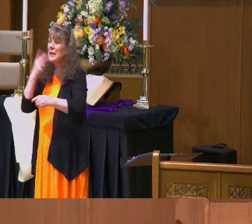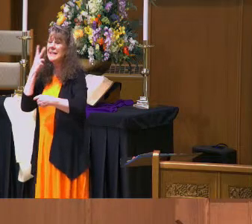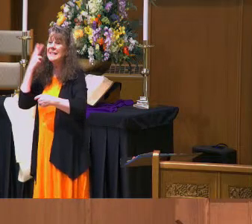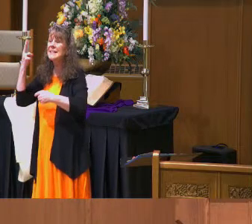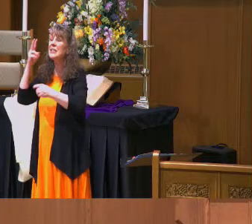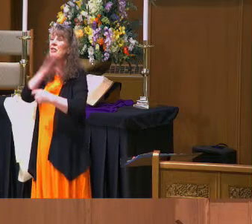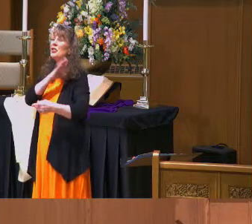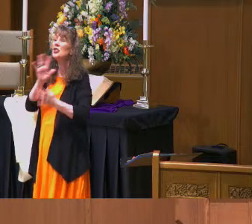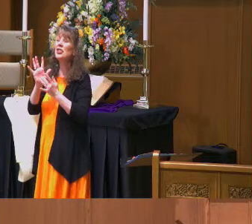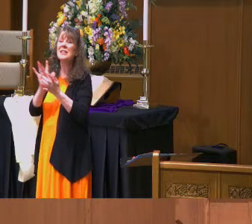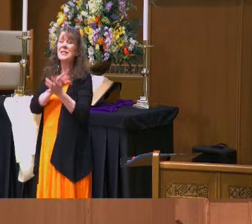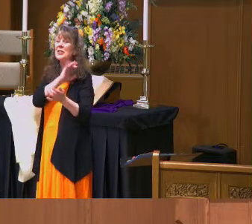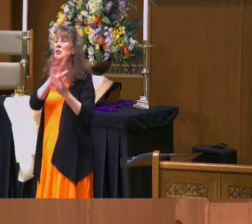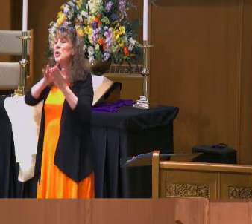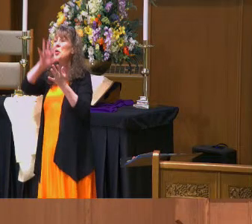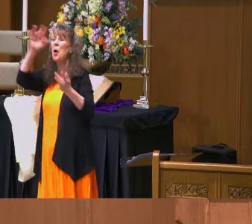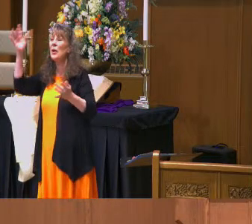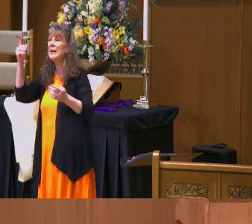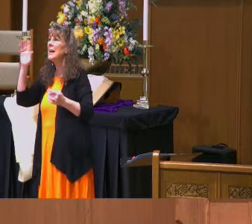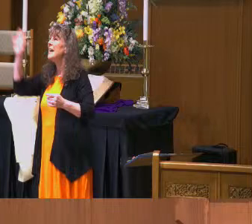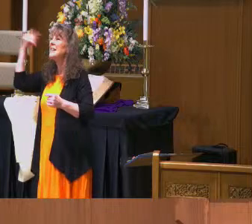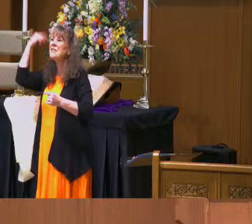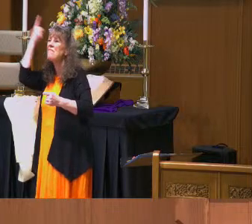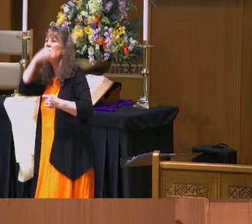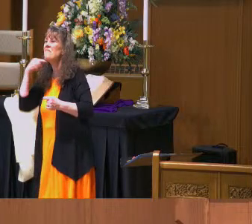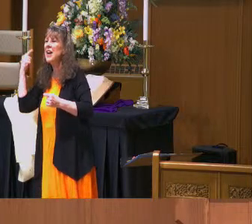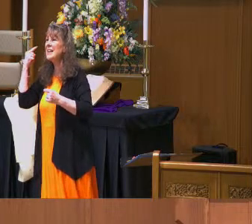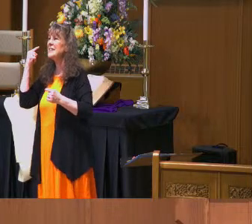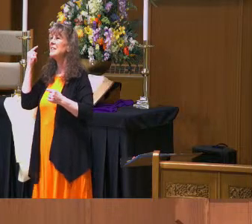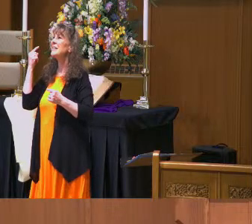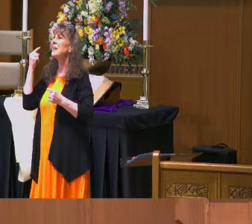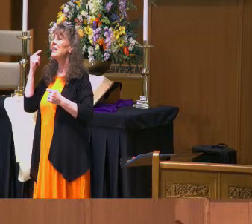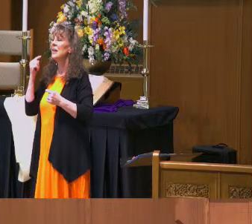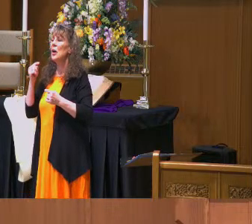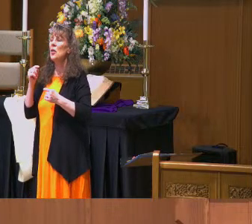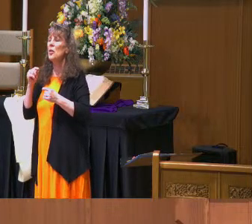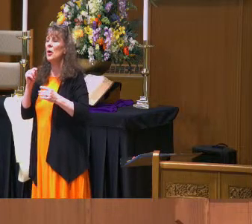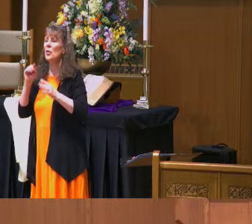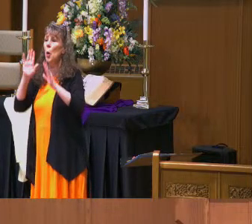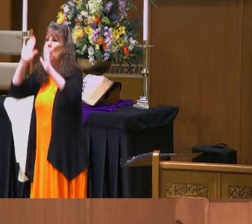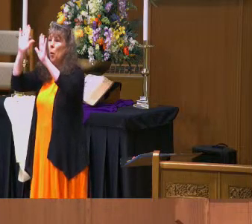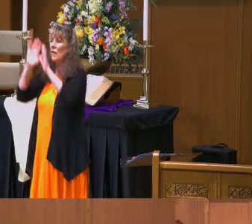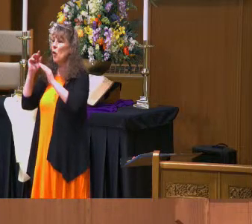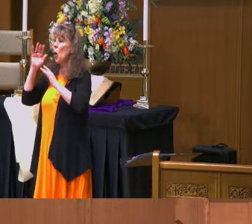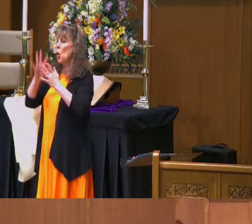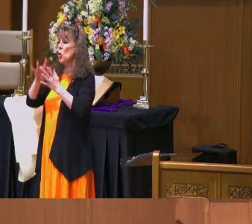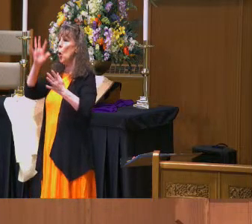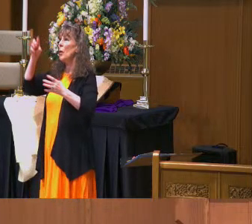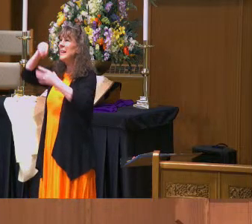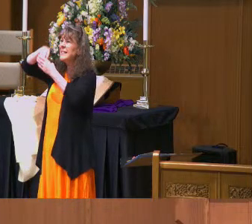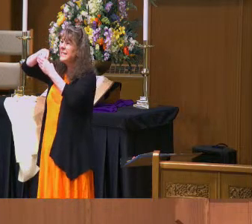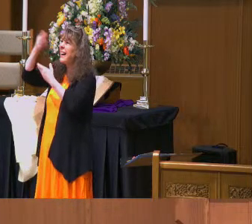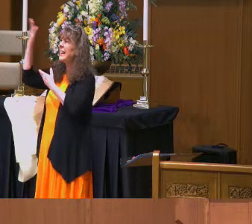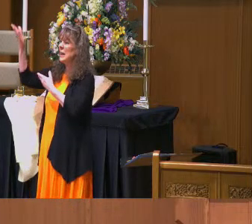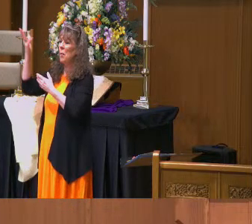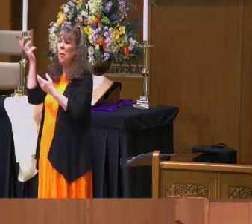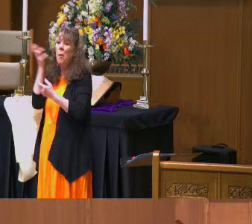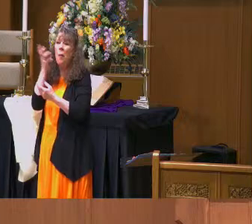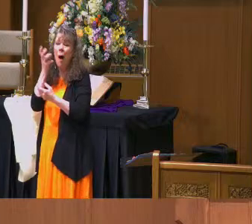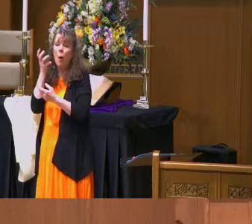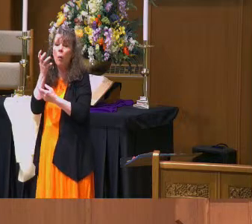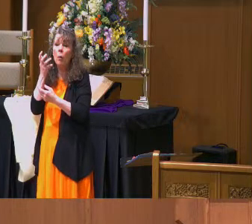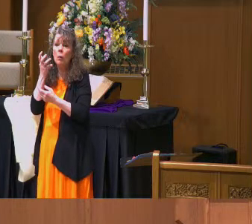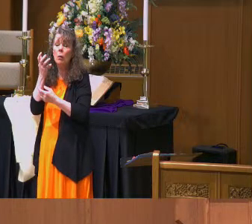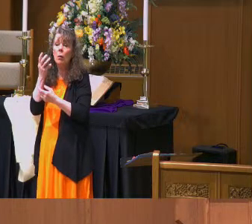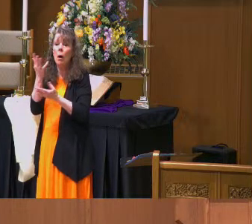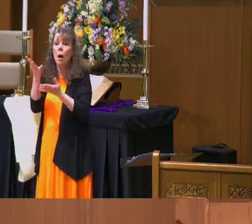of Jesus, the face of Jesus, the manifestation of all the glory that is in him. Now I